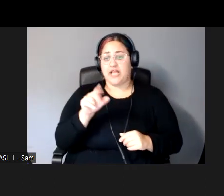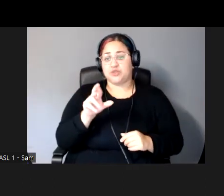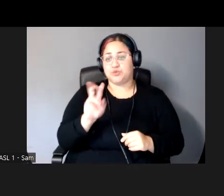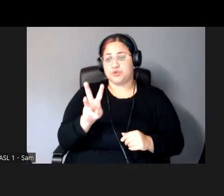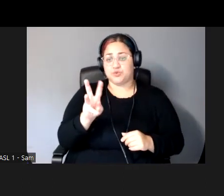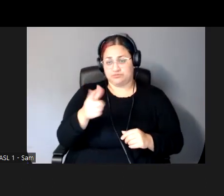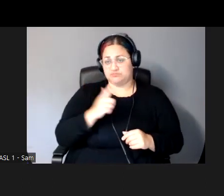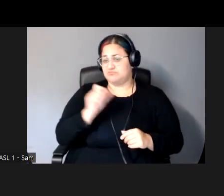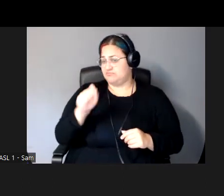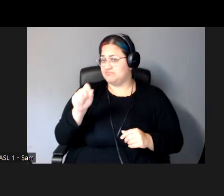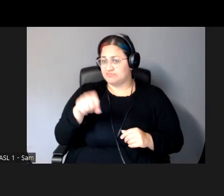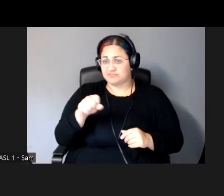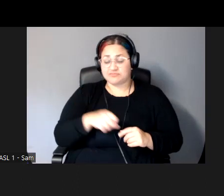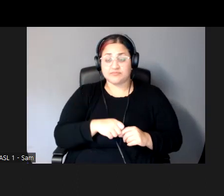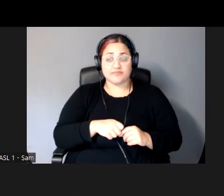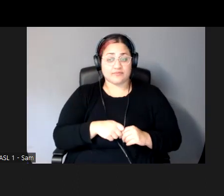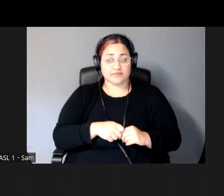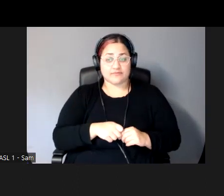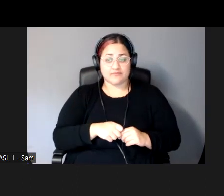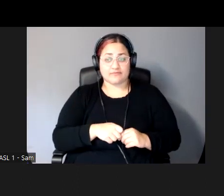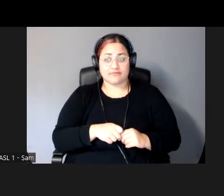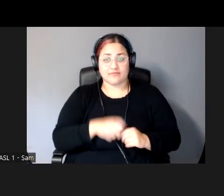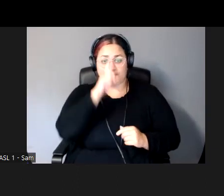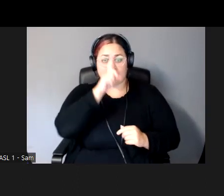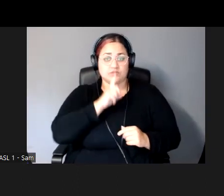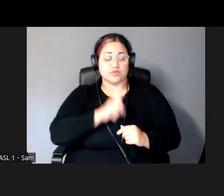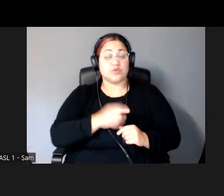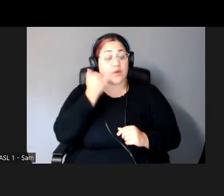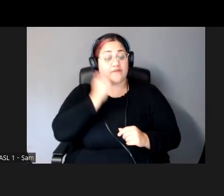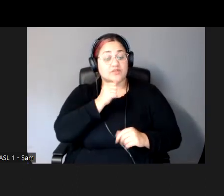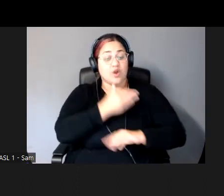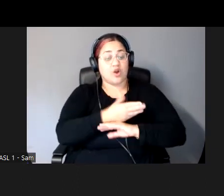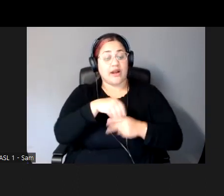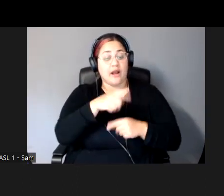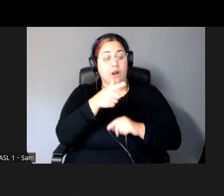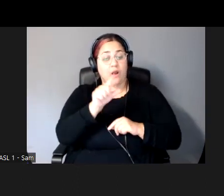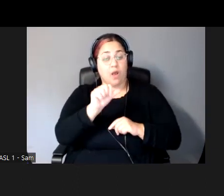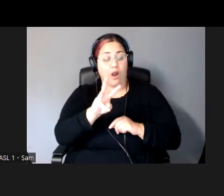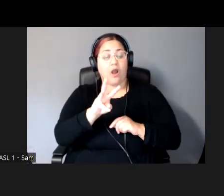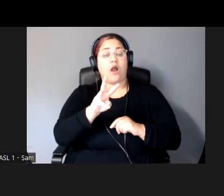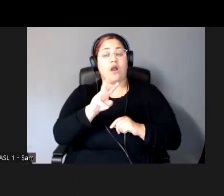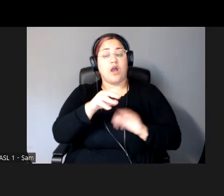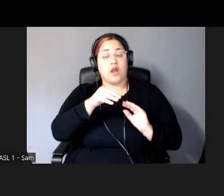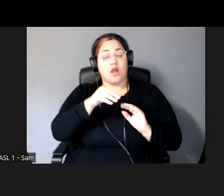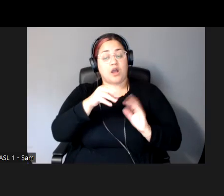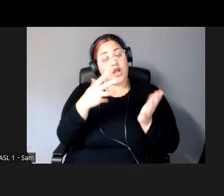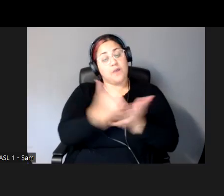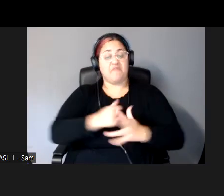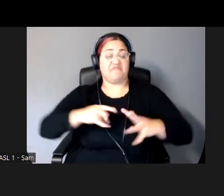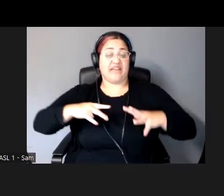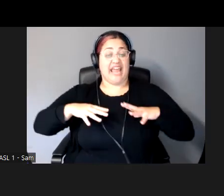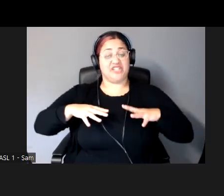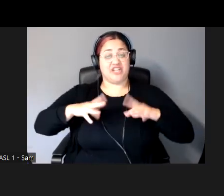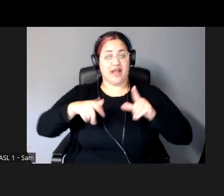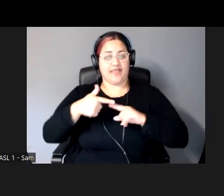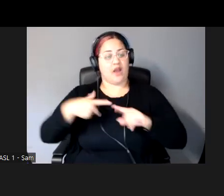I would start with if the daughter-in-law took the child to Korea on a vacation and then said, I'm not coming back,